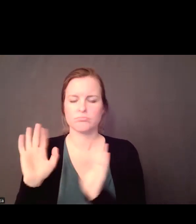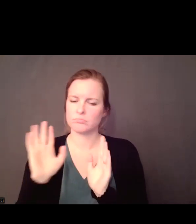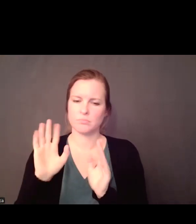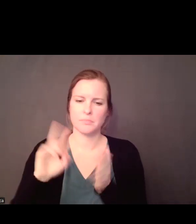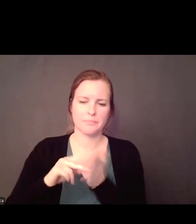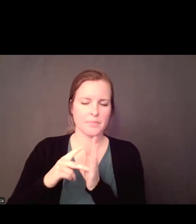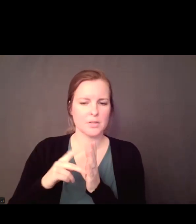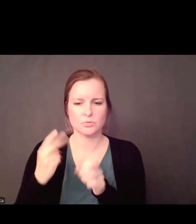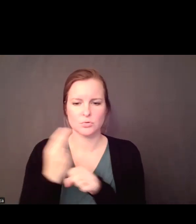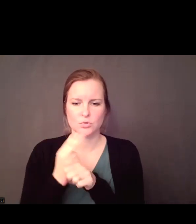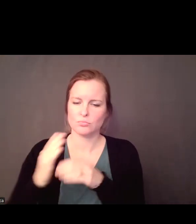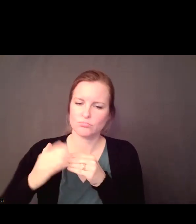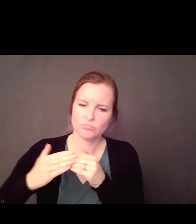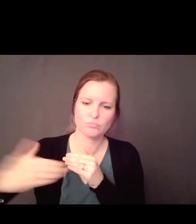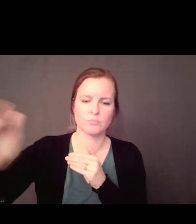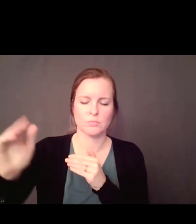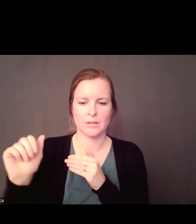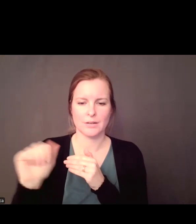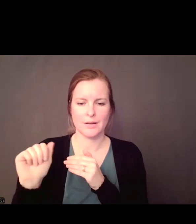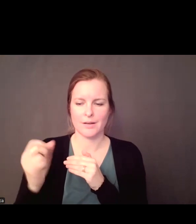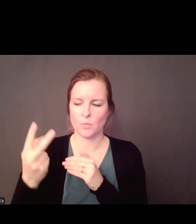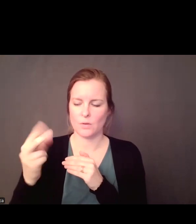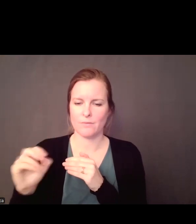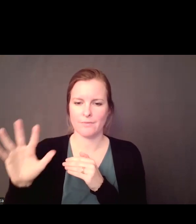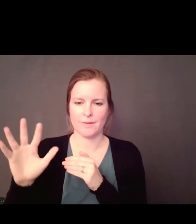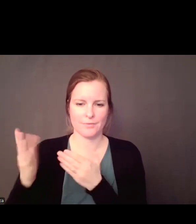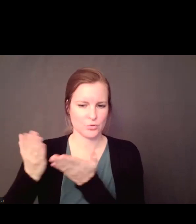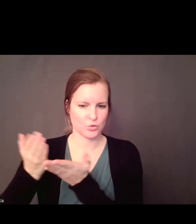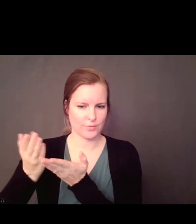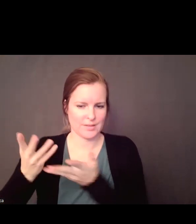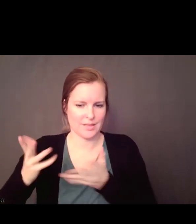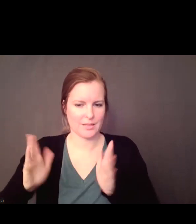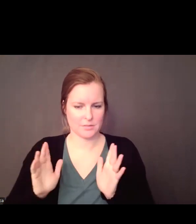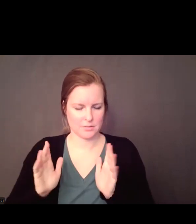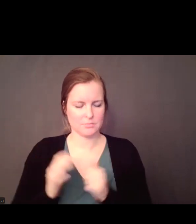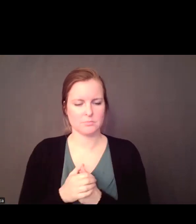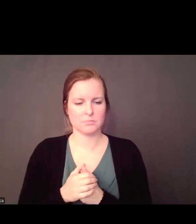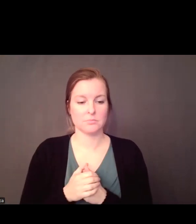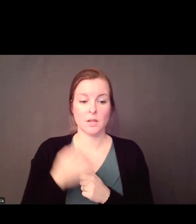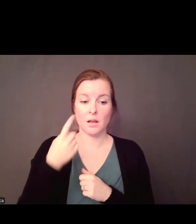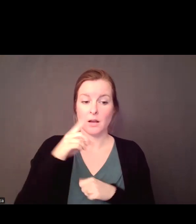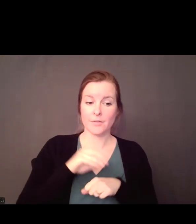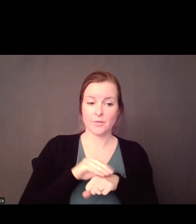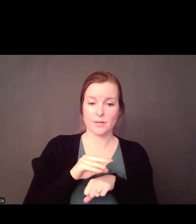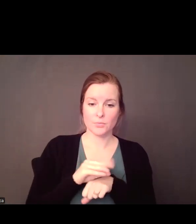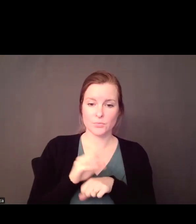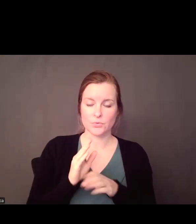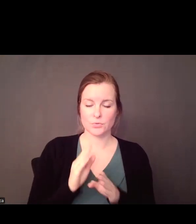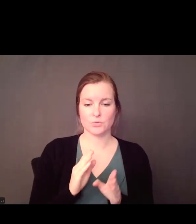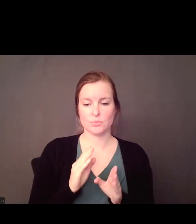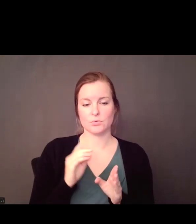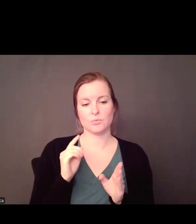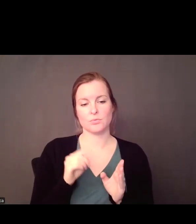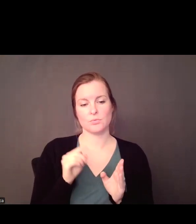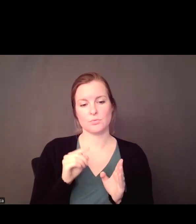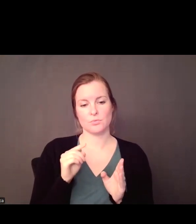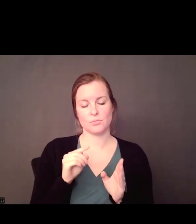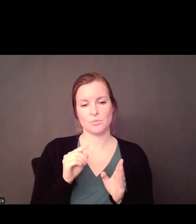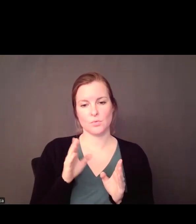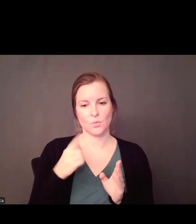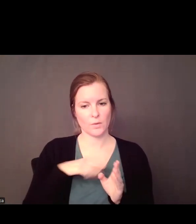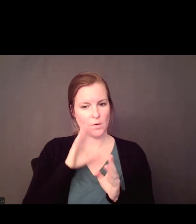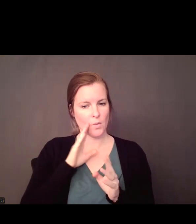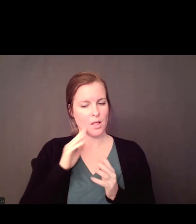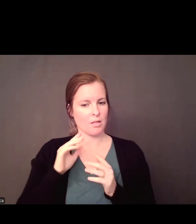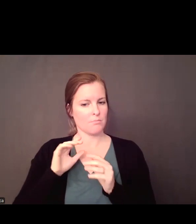with A1205 service. And for our counselors, just note that as we implement and start using